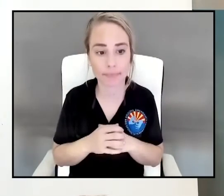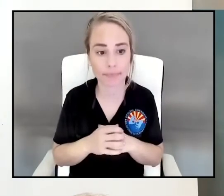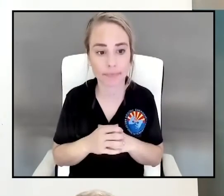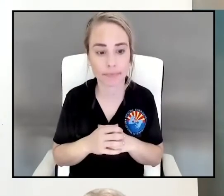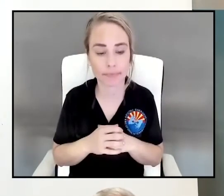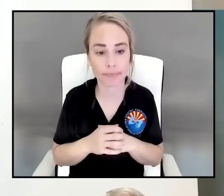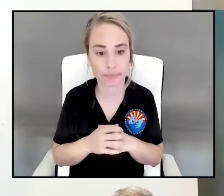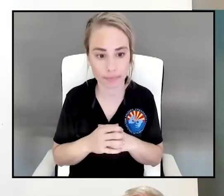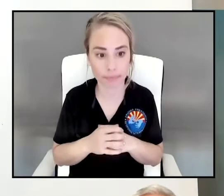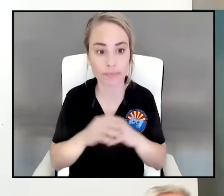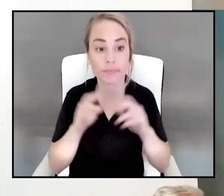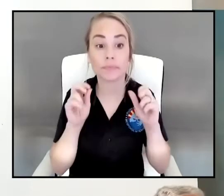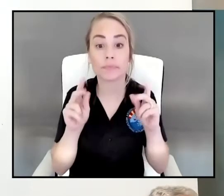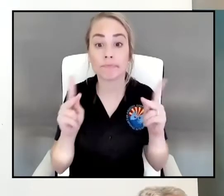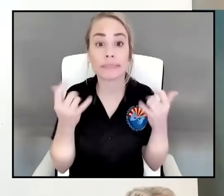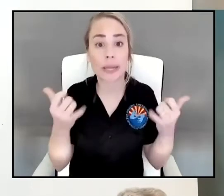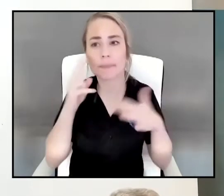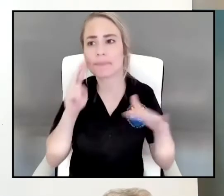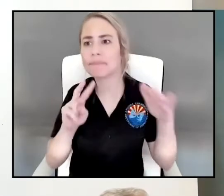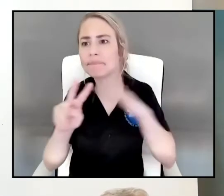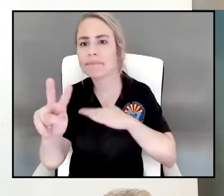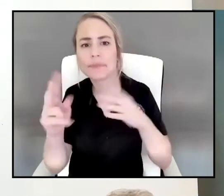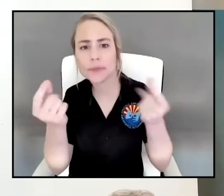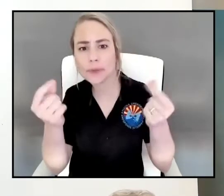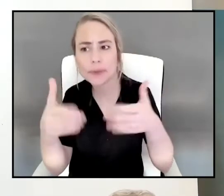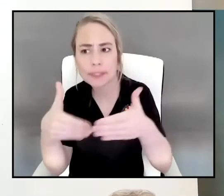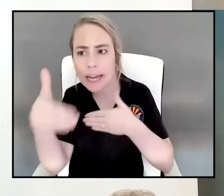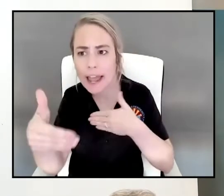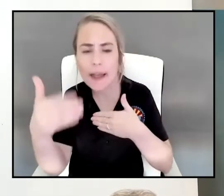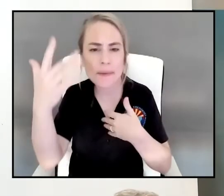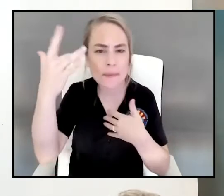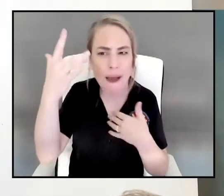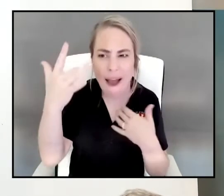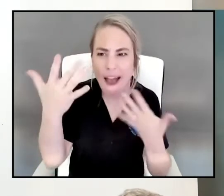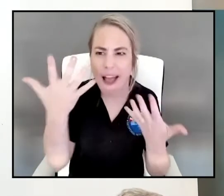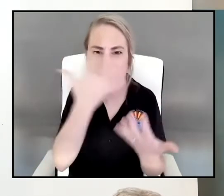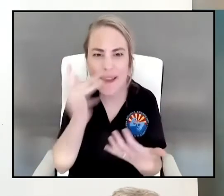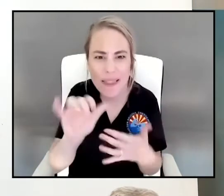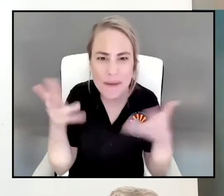Okay, so what's ahead and why? Well, basically,